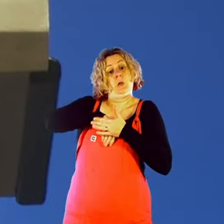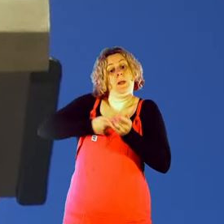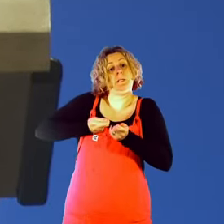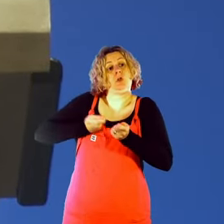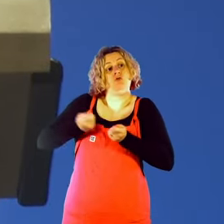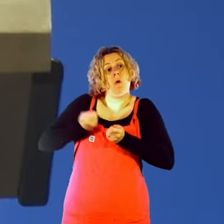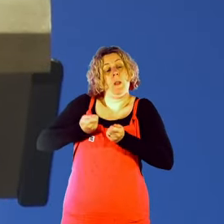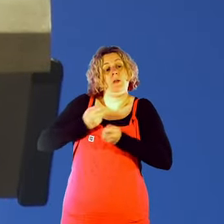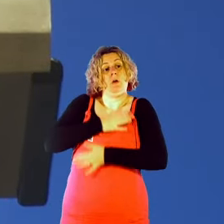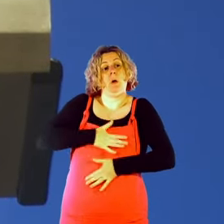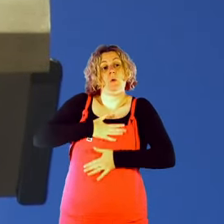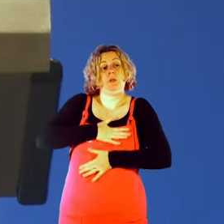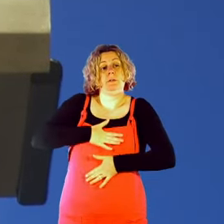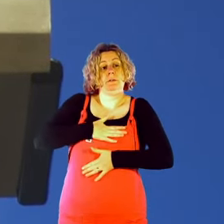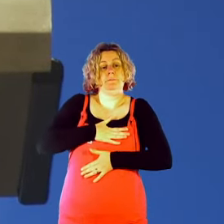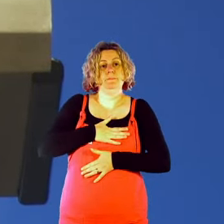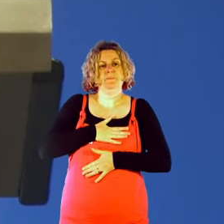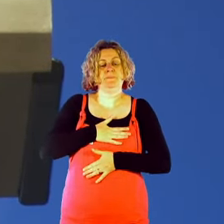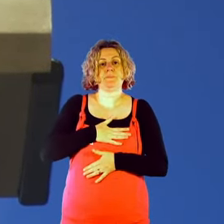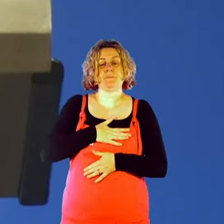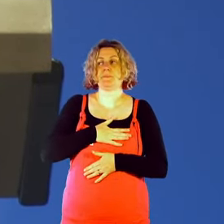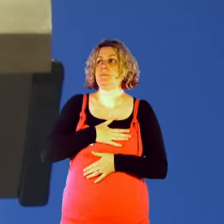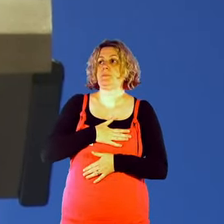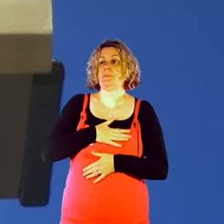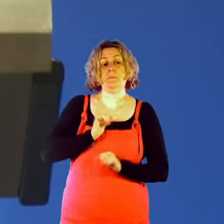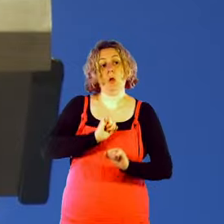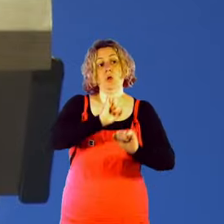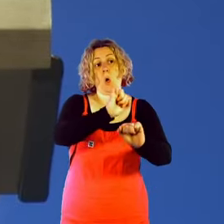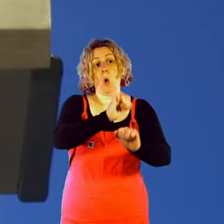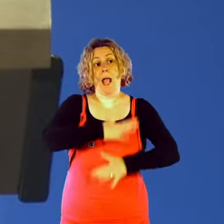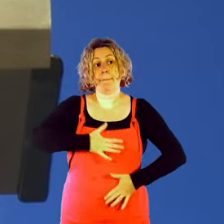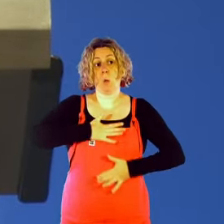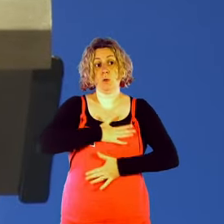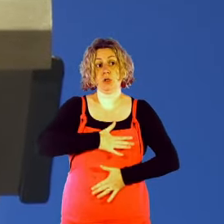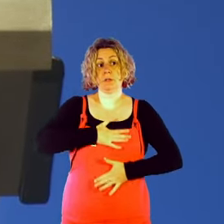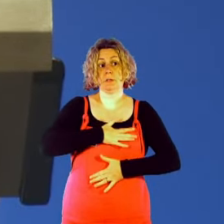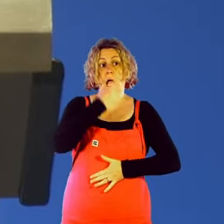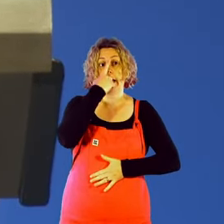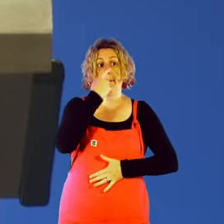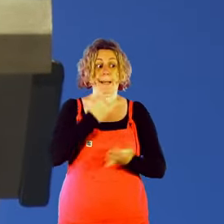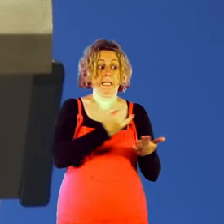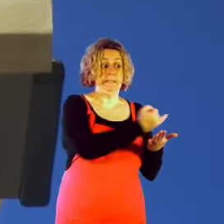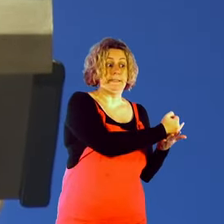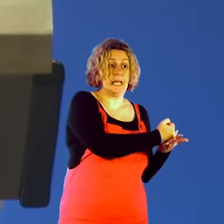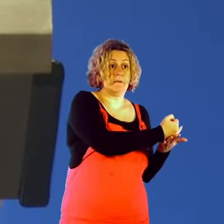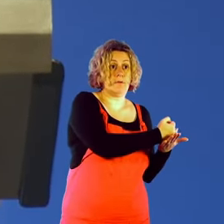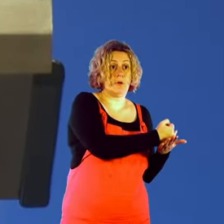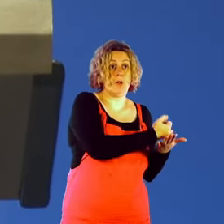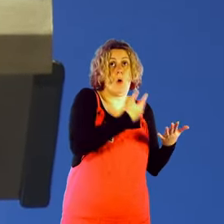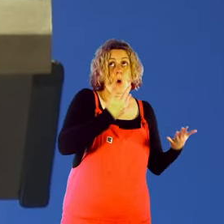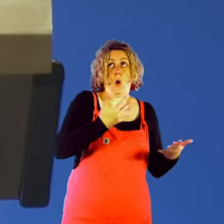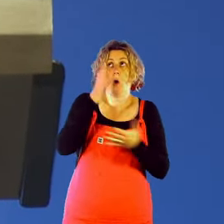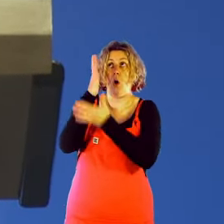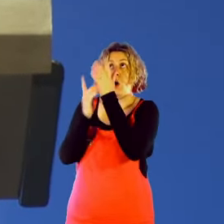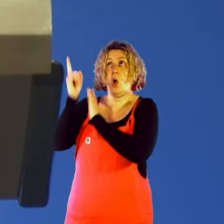Your emotions could be sinful or godly. If your emotion is sinful, don't add to that sin